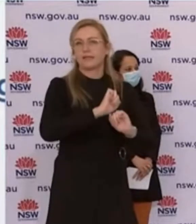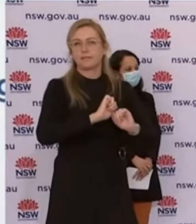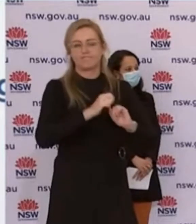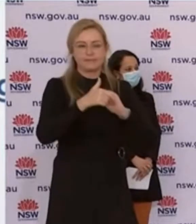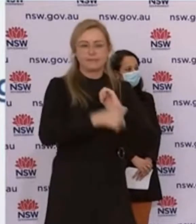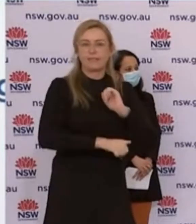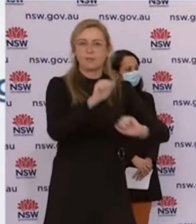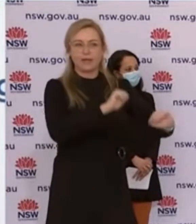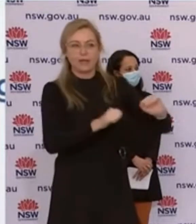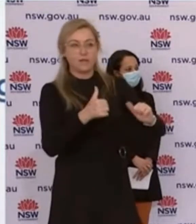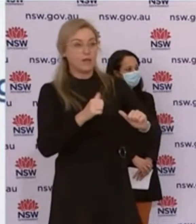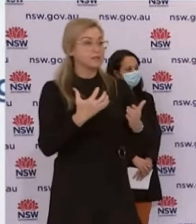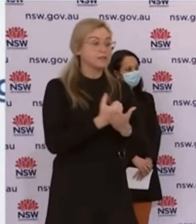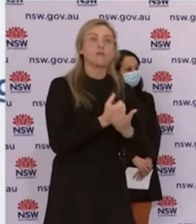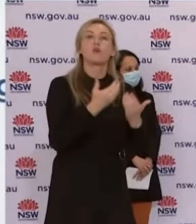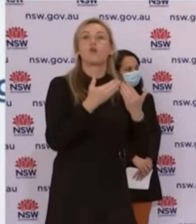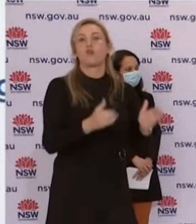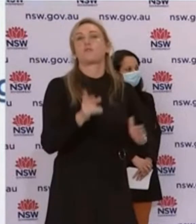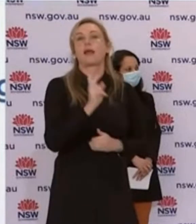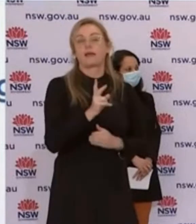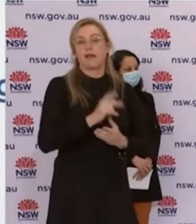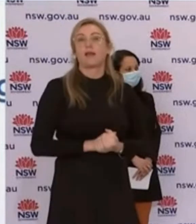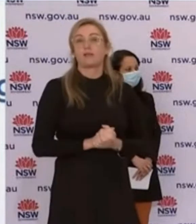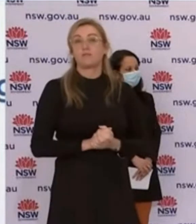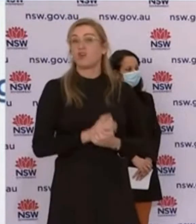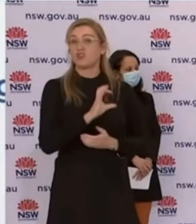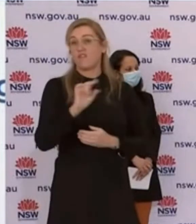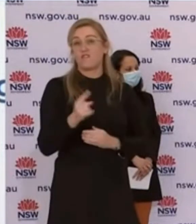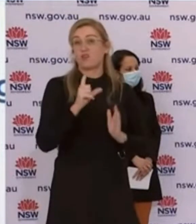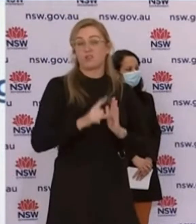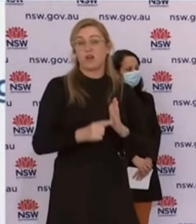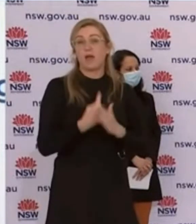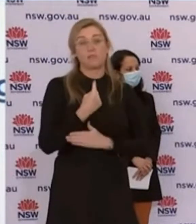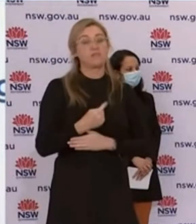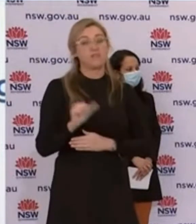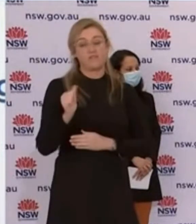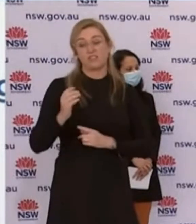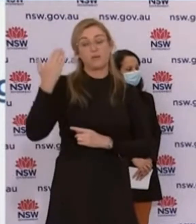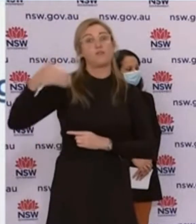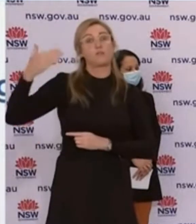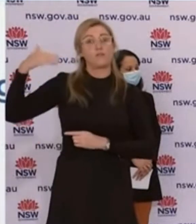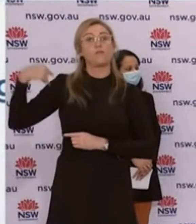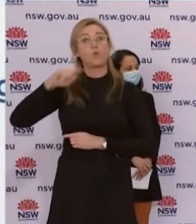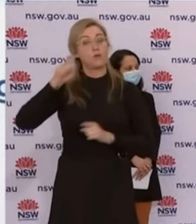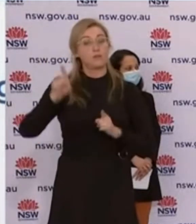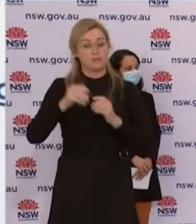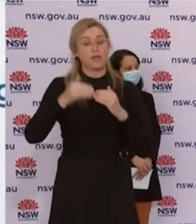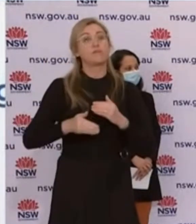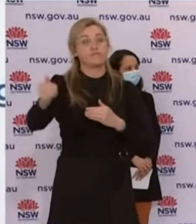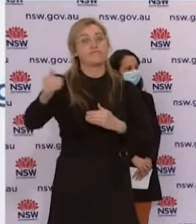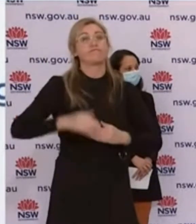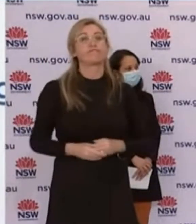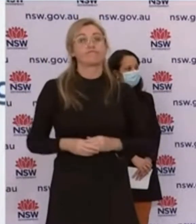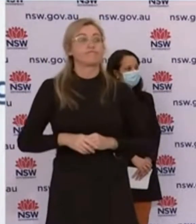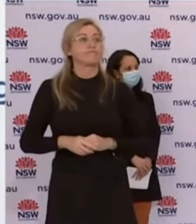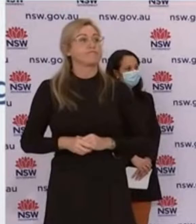when they're safe to do so. We've been doing this since last year, we've done it throughout the course of the pandemic, and we'll continue to do that while we're living with